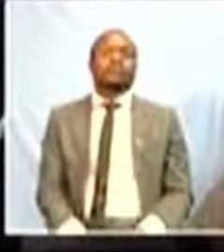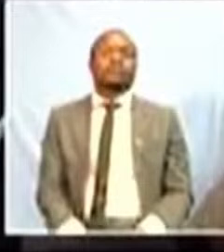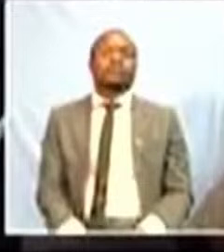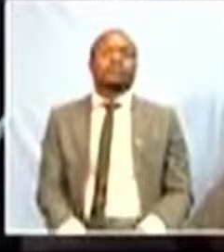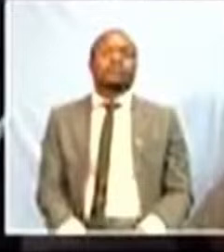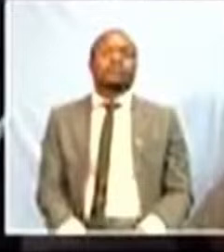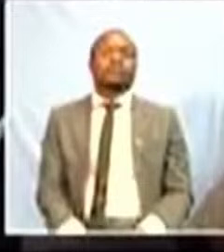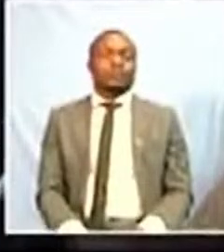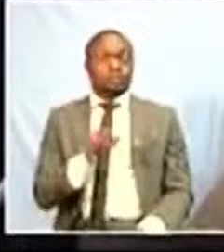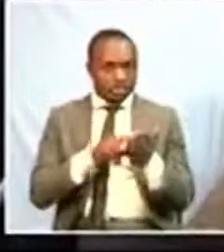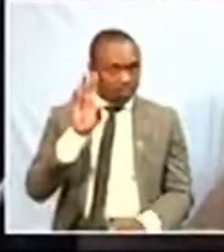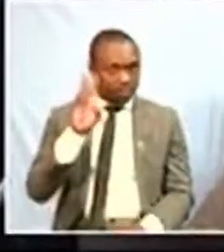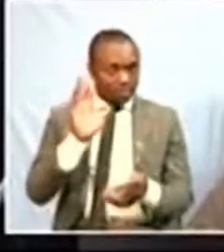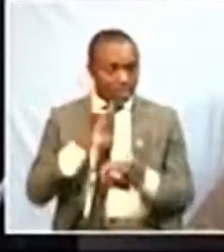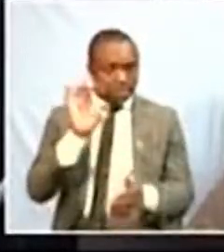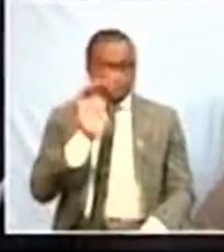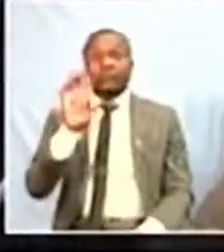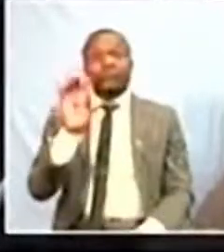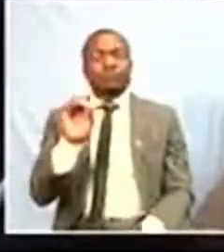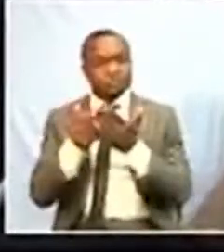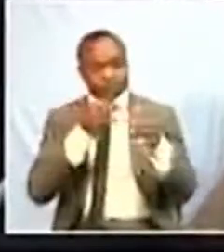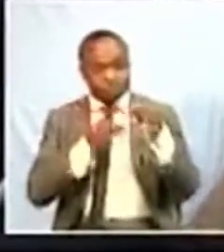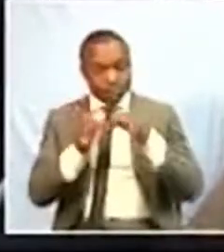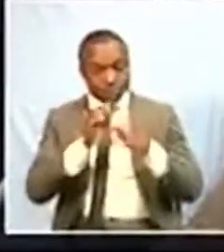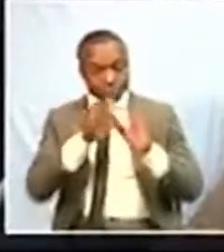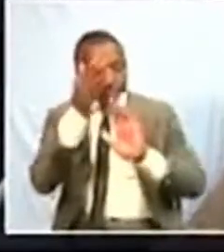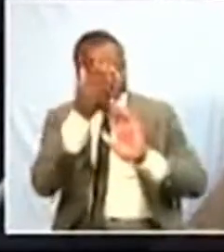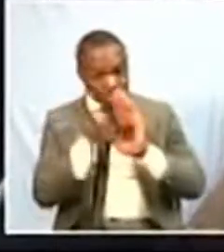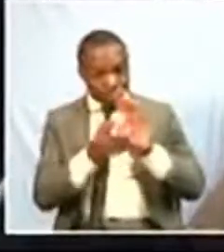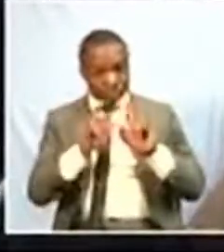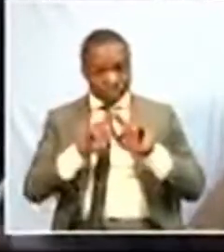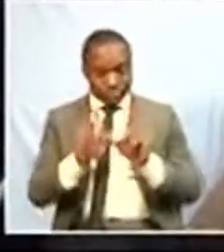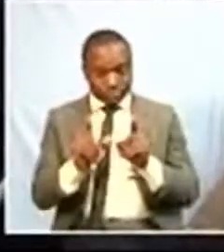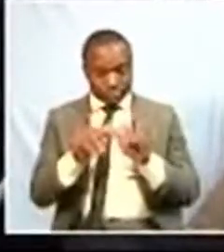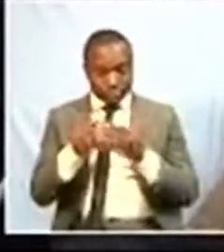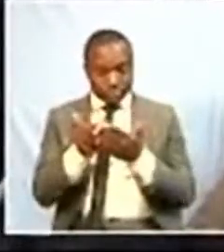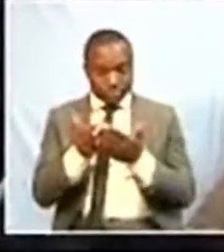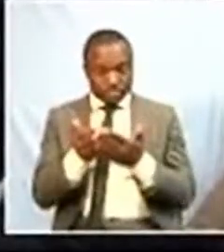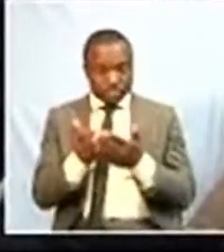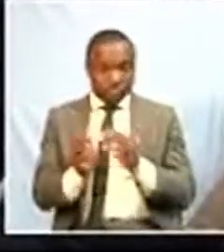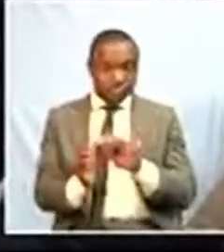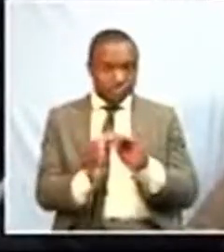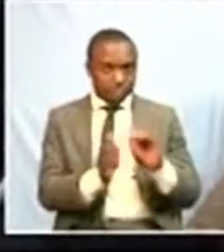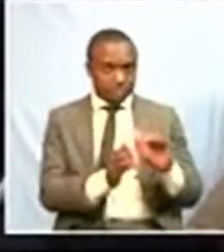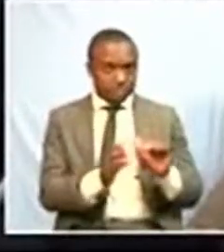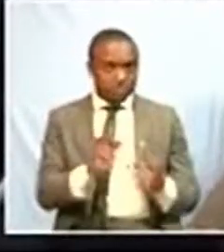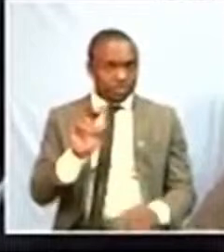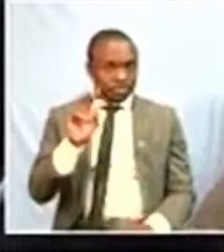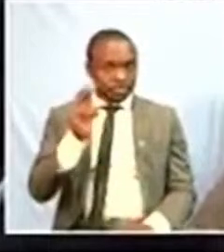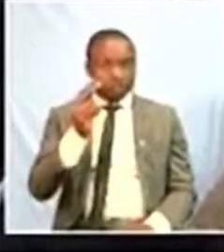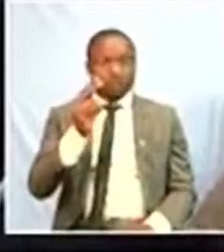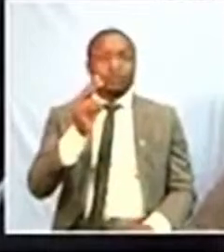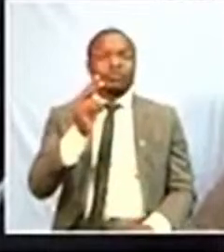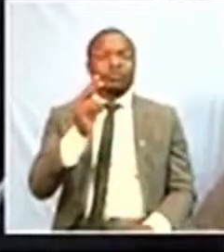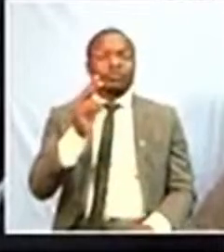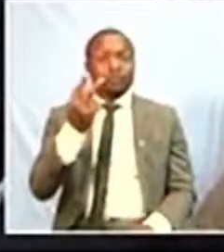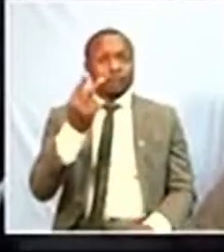76,840. How do you explain this discrepancy? The second question,